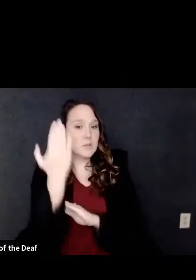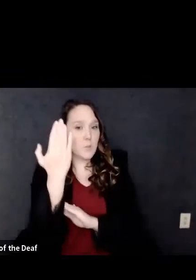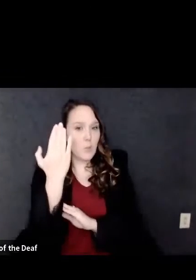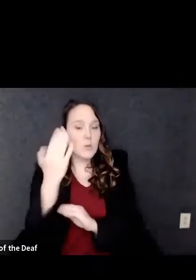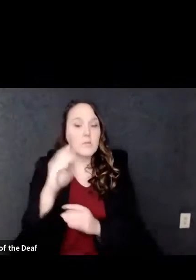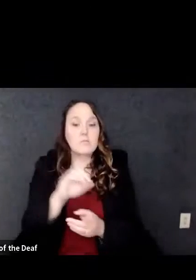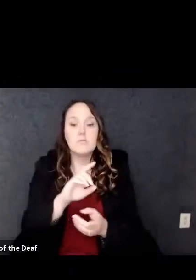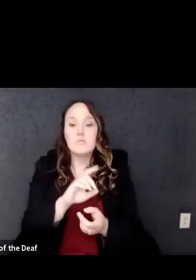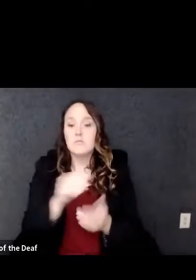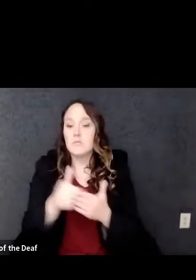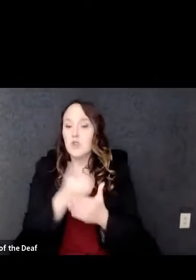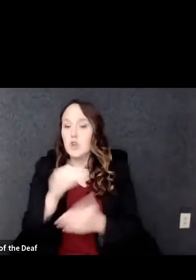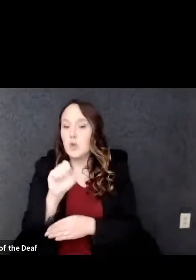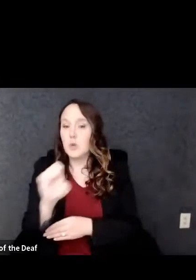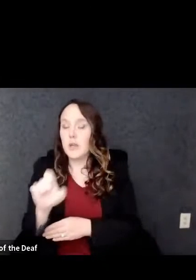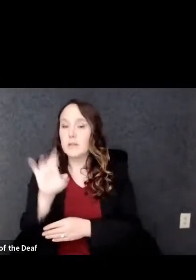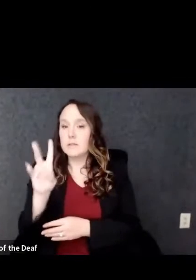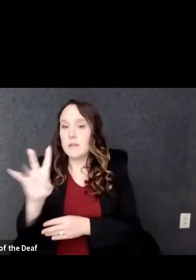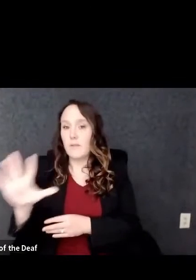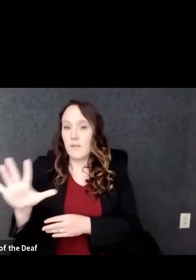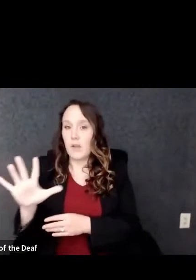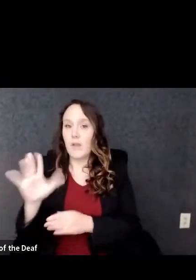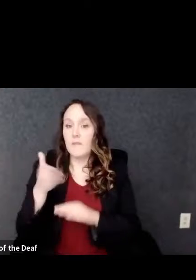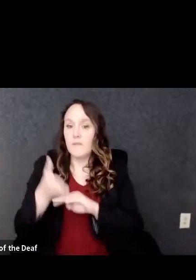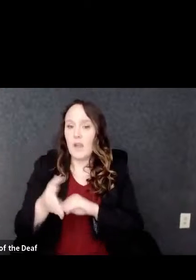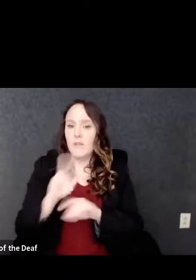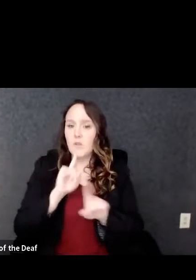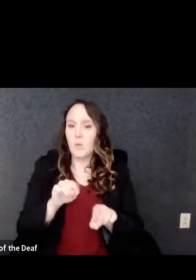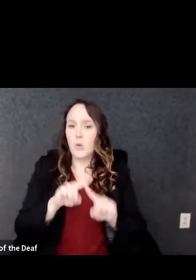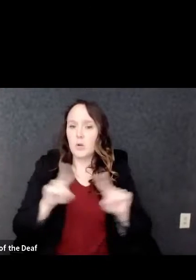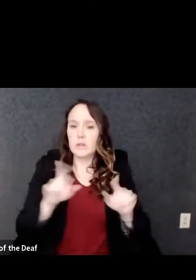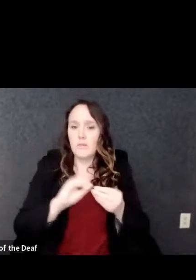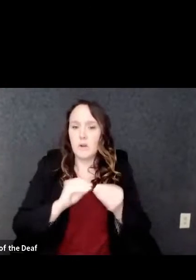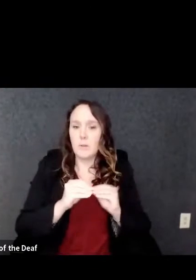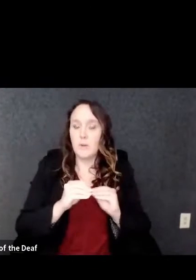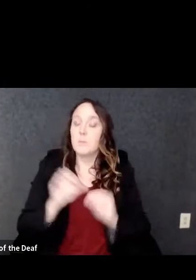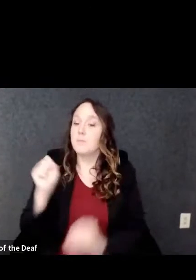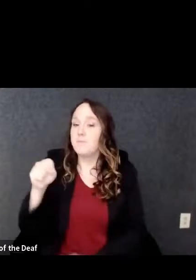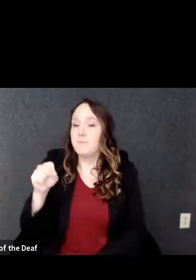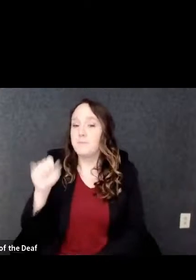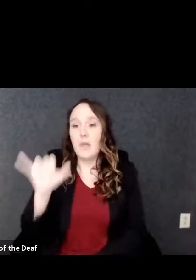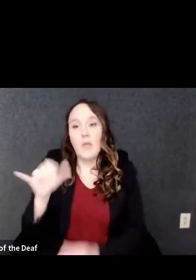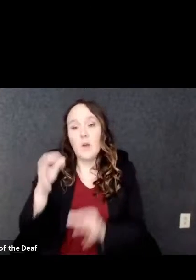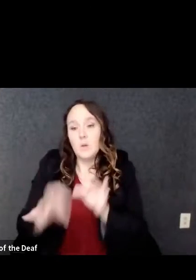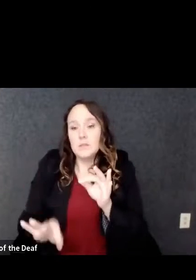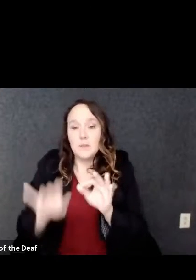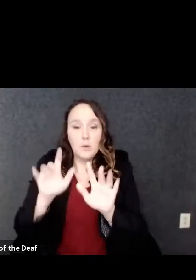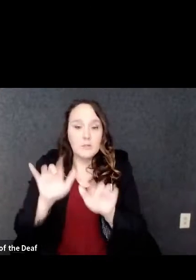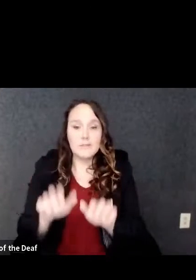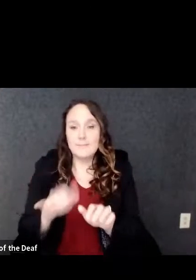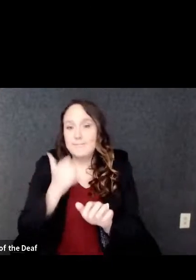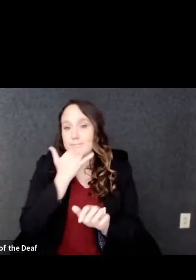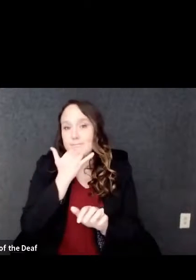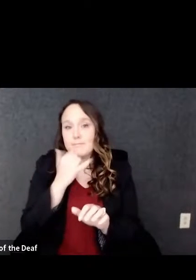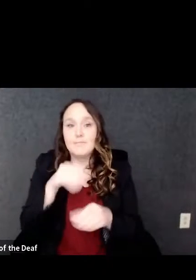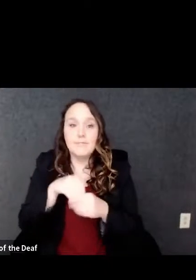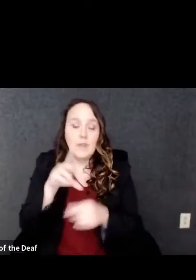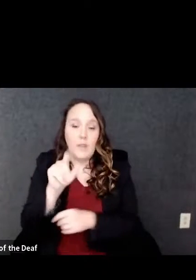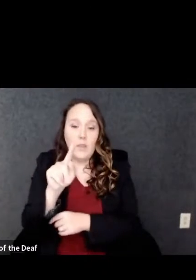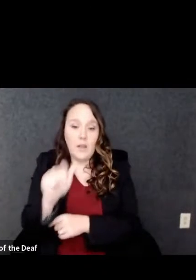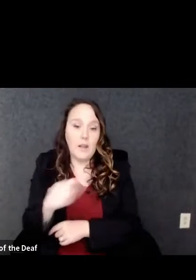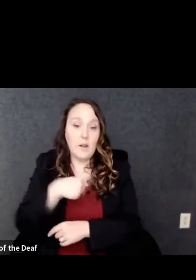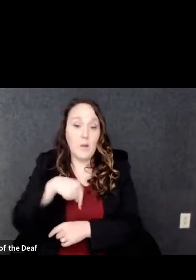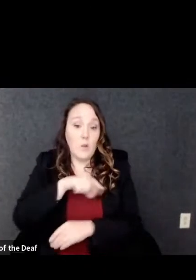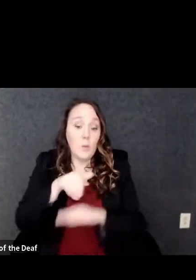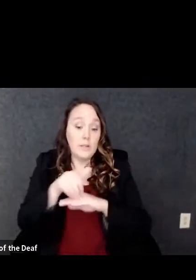cases to 75 today after reporting another number. Yeah, that was a simple typo in the data that we send